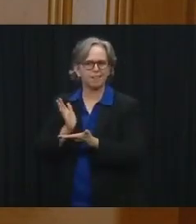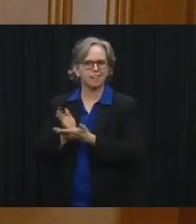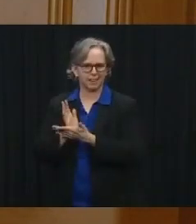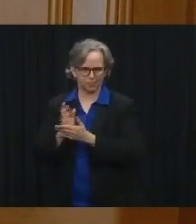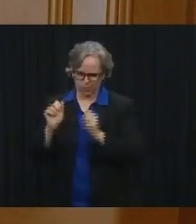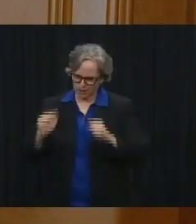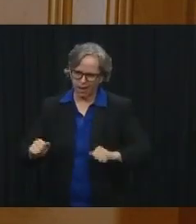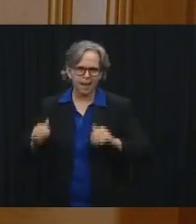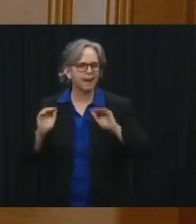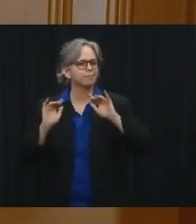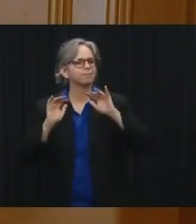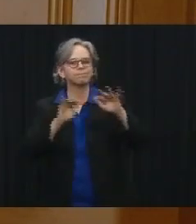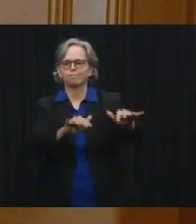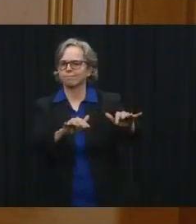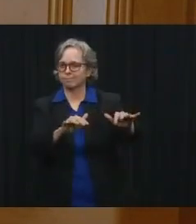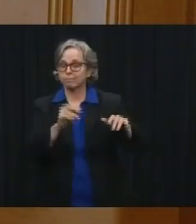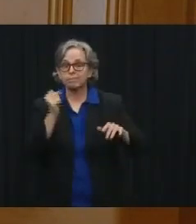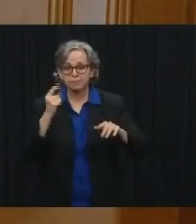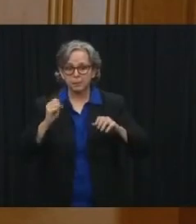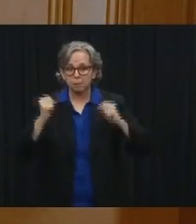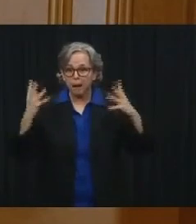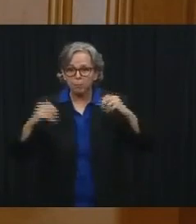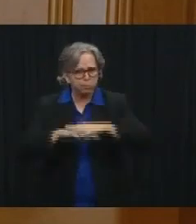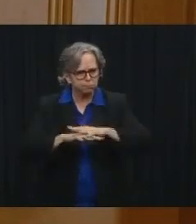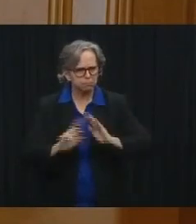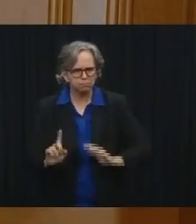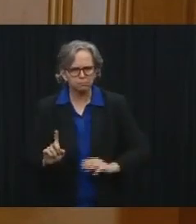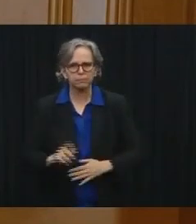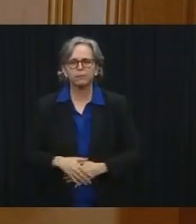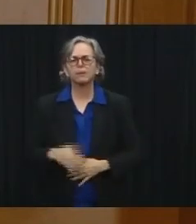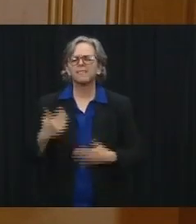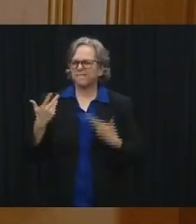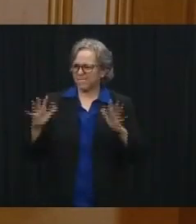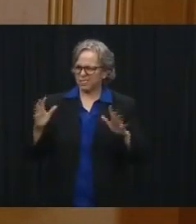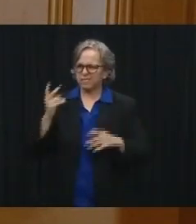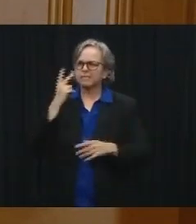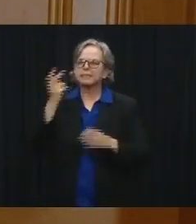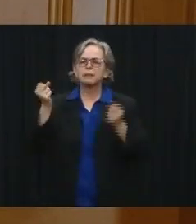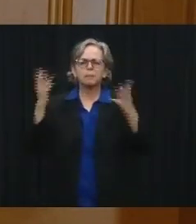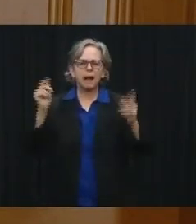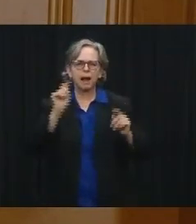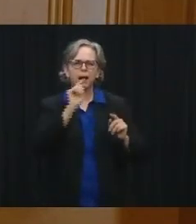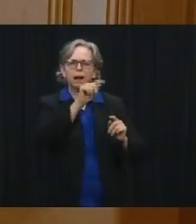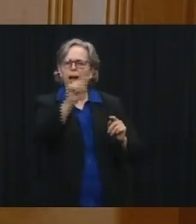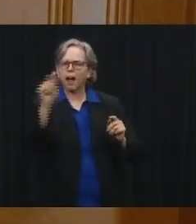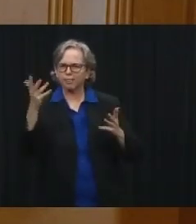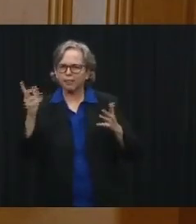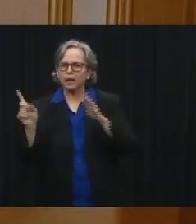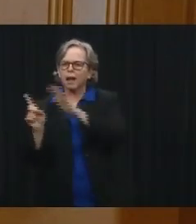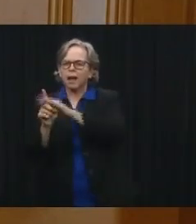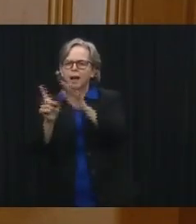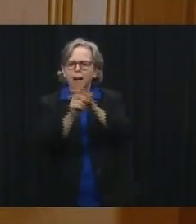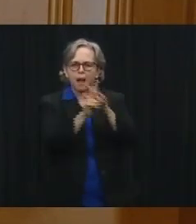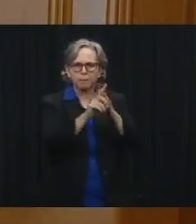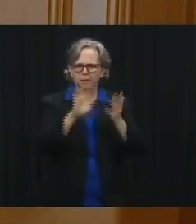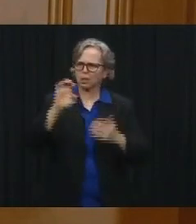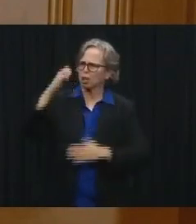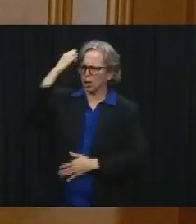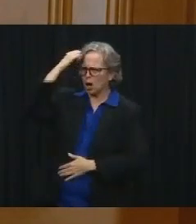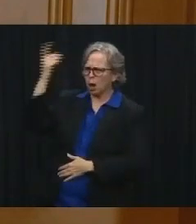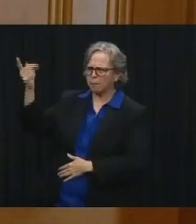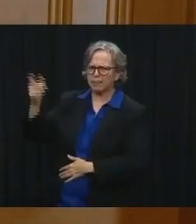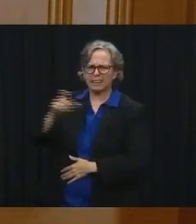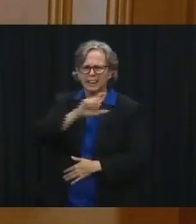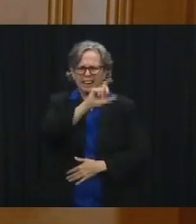other places, we've watched what's happened in other countries in Europe, we've watched Italy, we've watched them at different